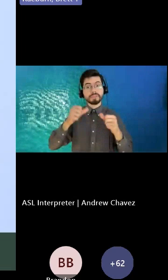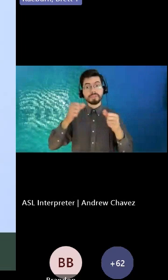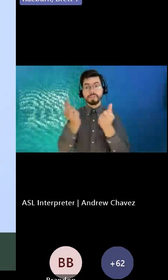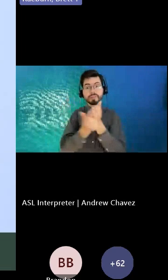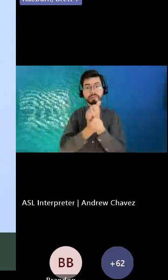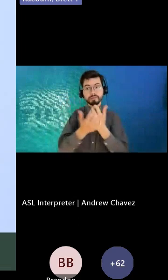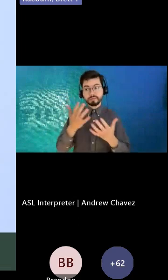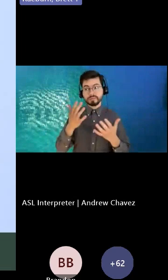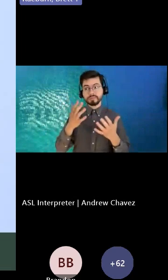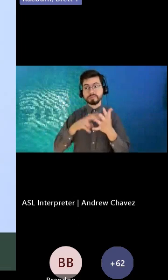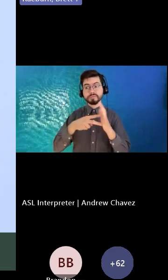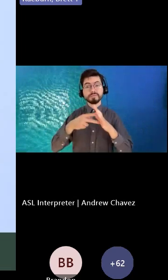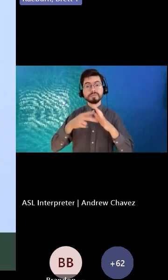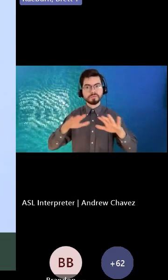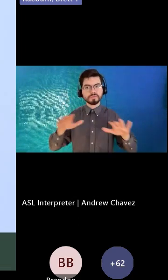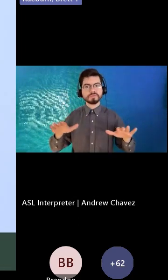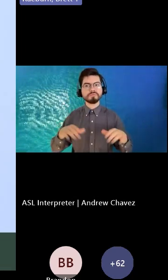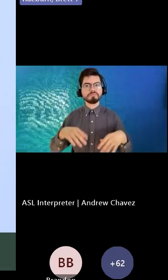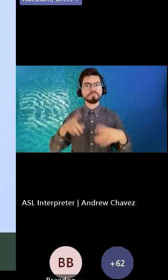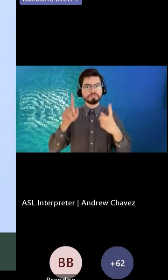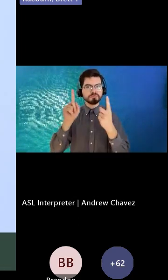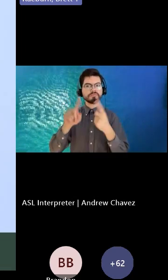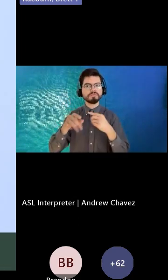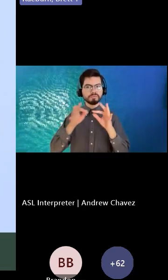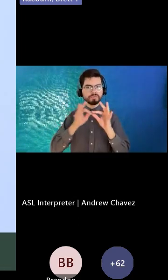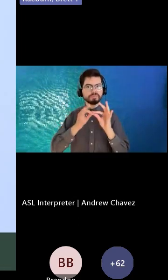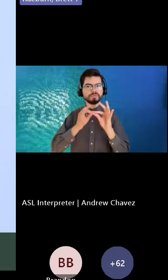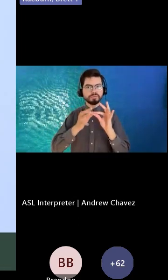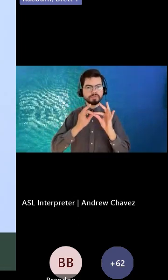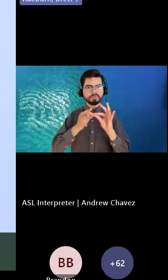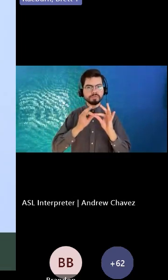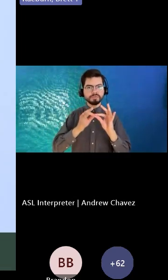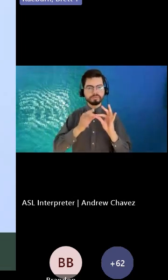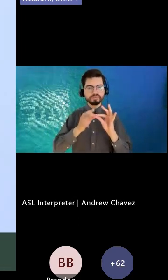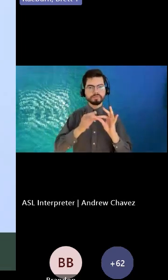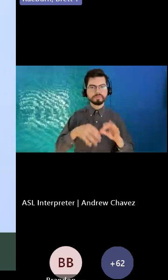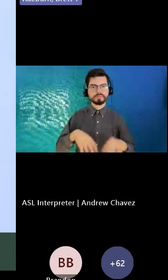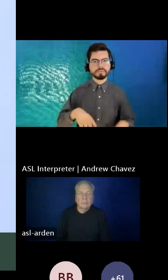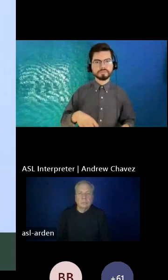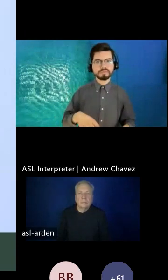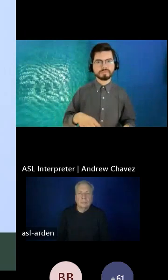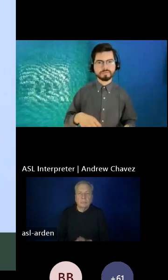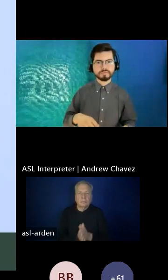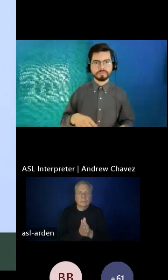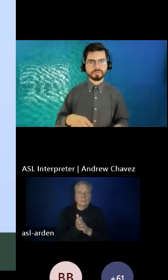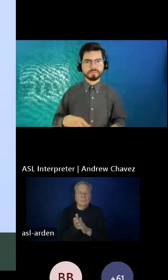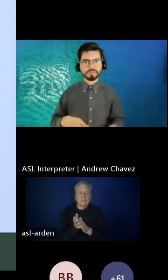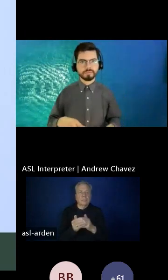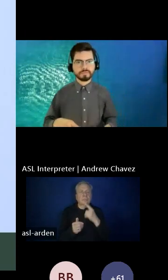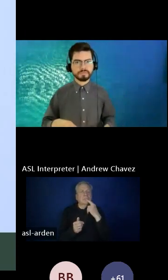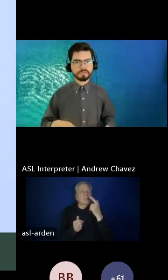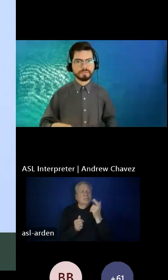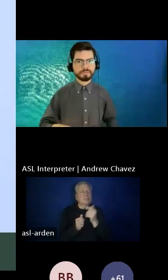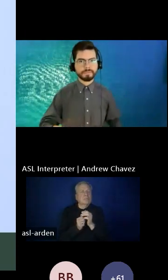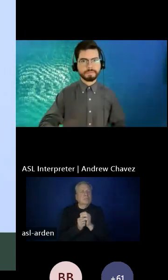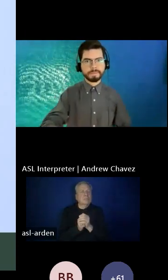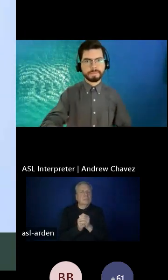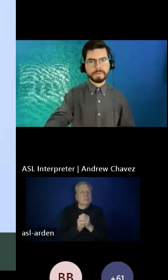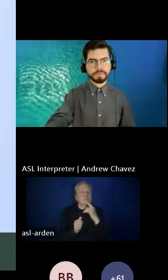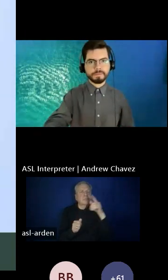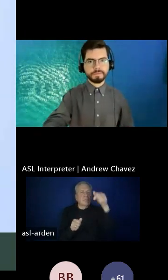tour between about 3rd grade and 6th grade, anywhere in that, just remember that they will